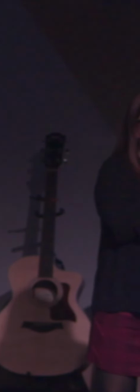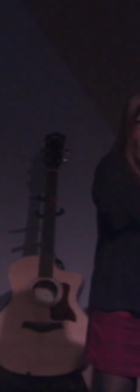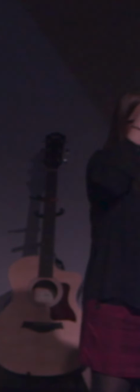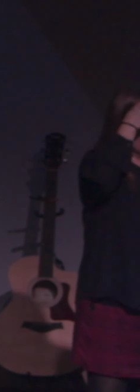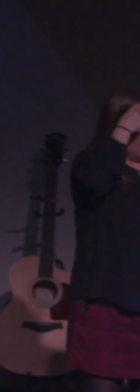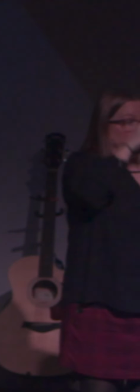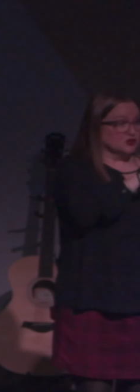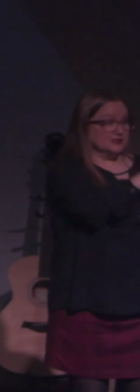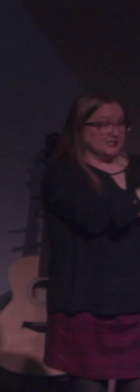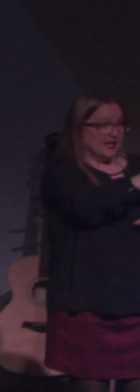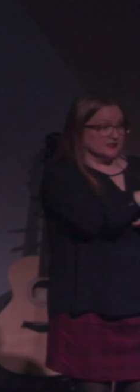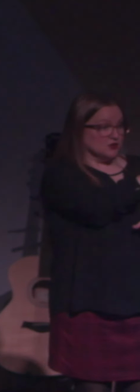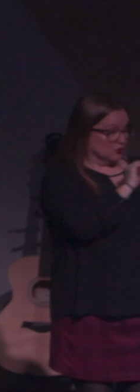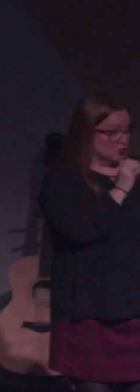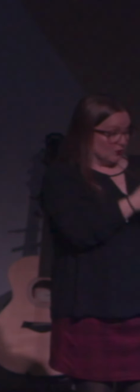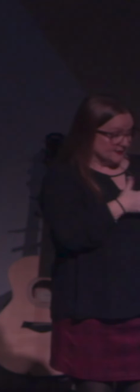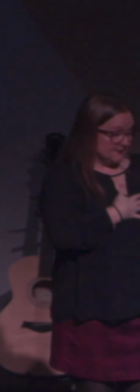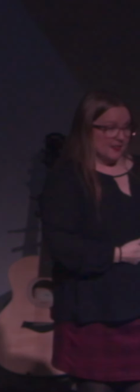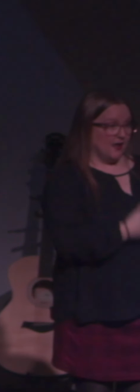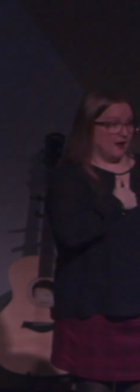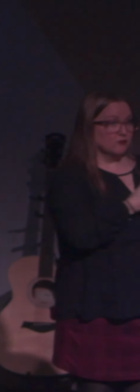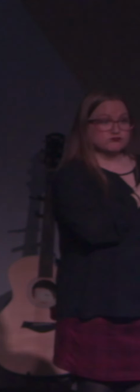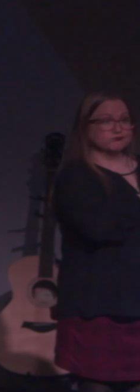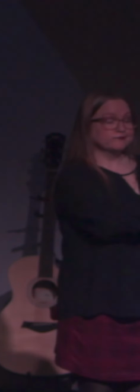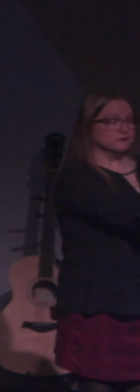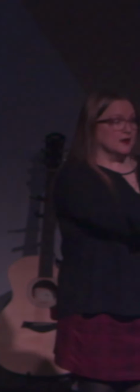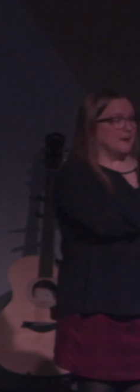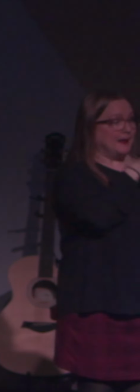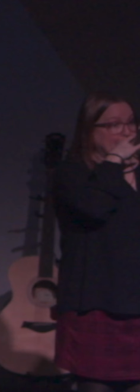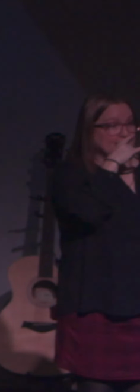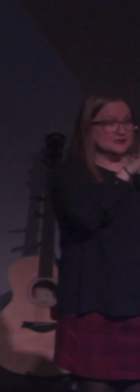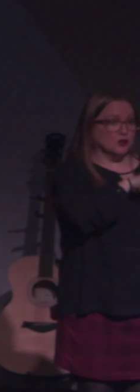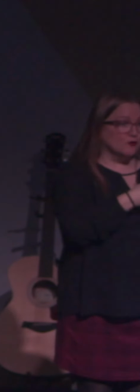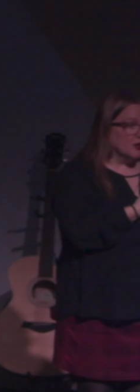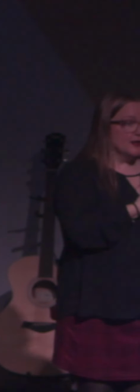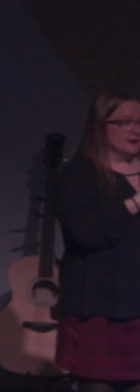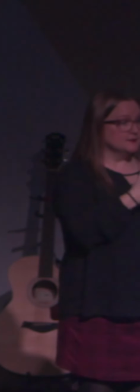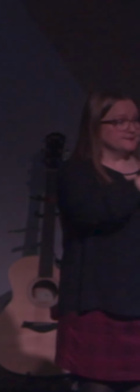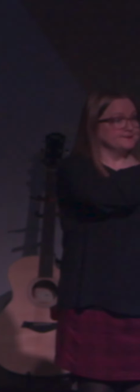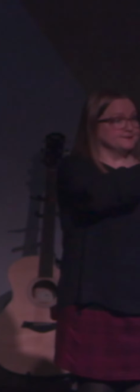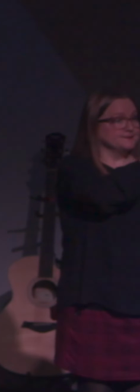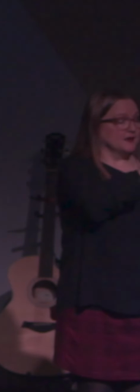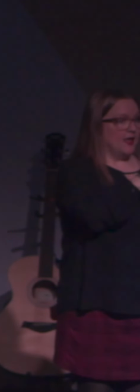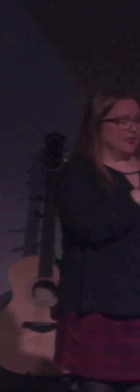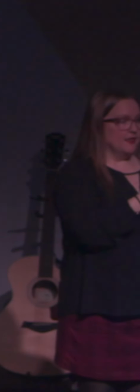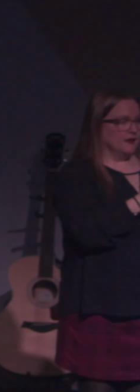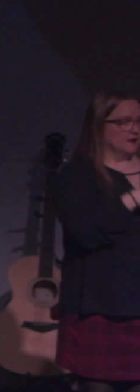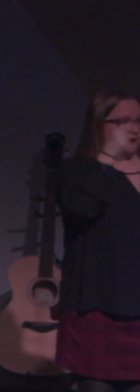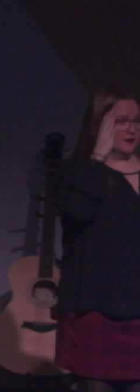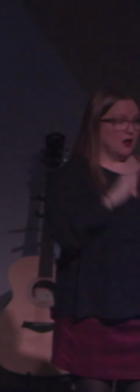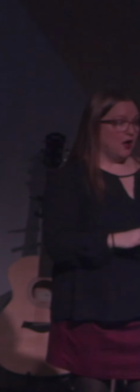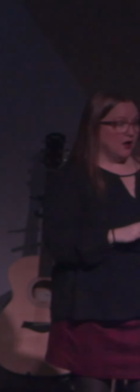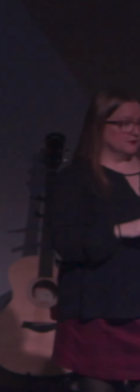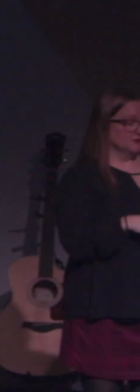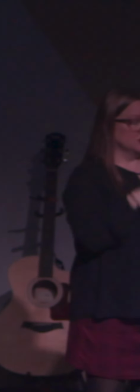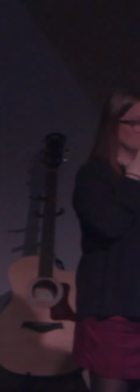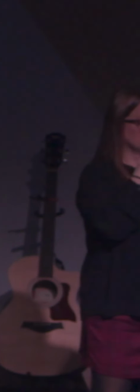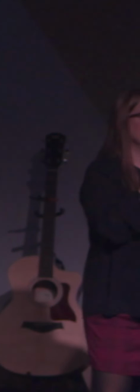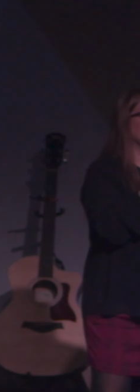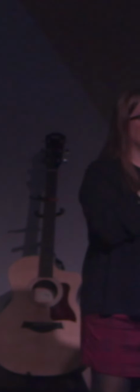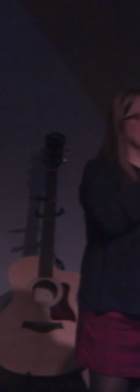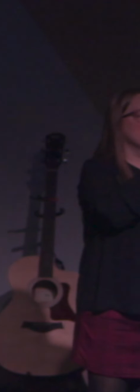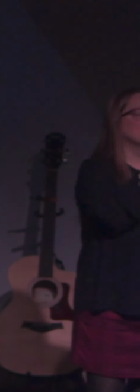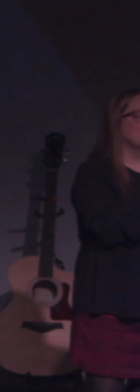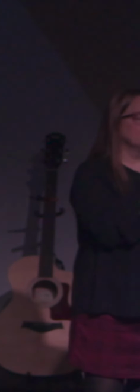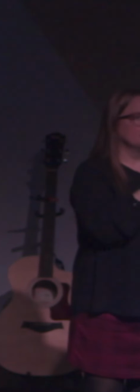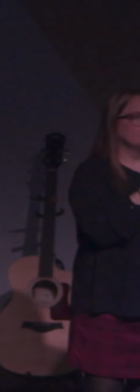to be there for the rest of my life, my family was going to be there, all my kids and their friends went together there, and the rug just got swept out from underneath us. And a lot of you know